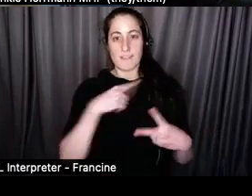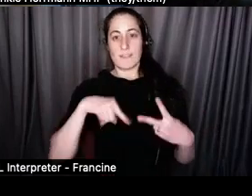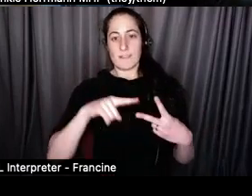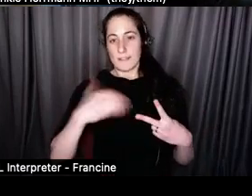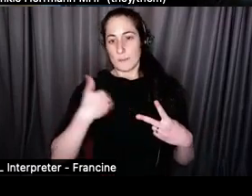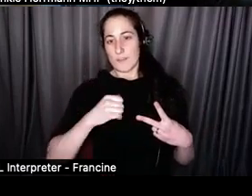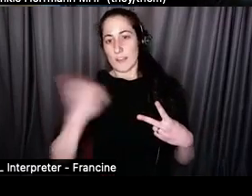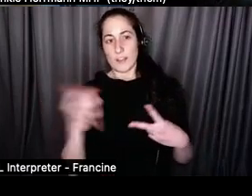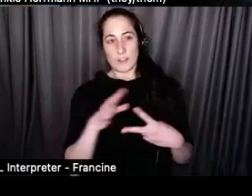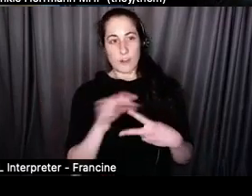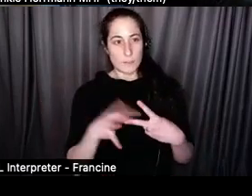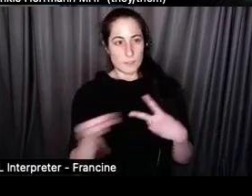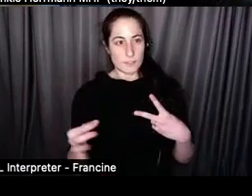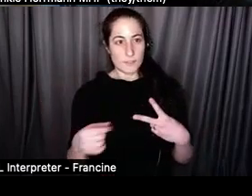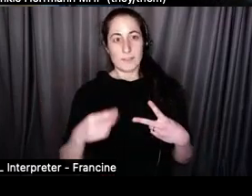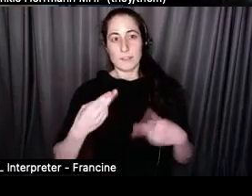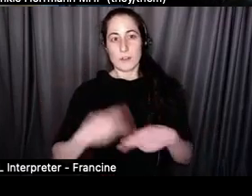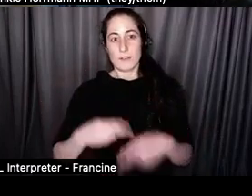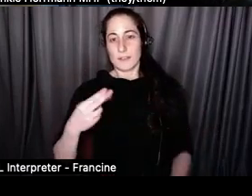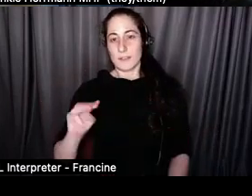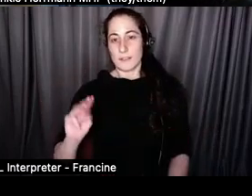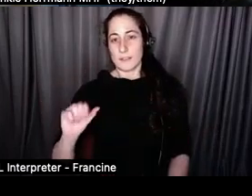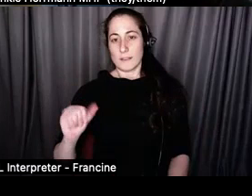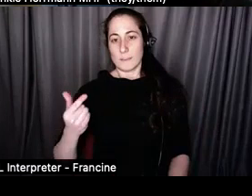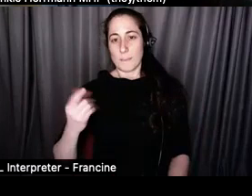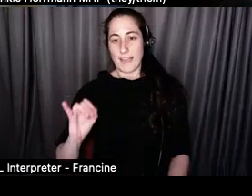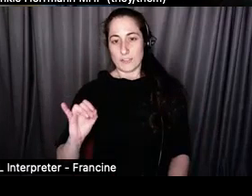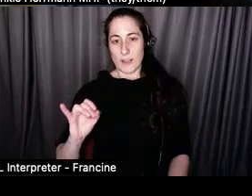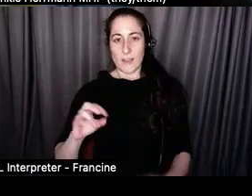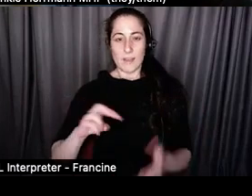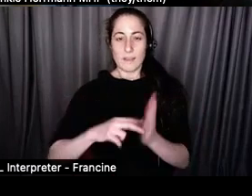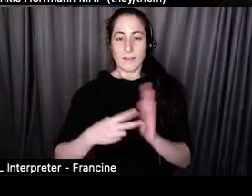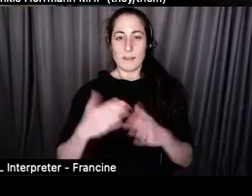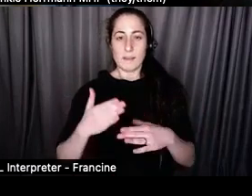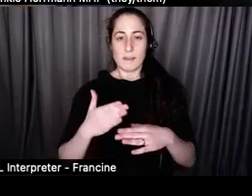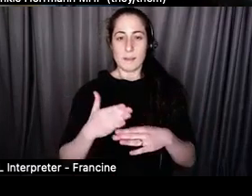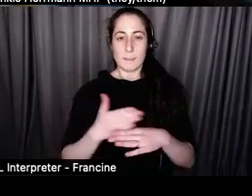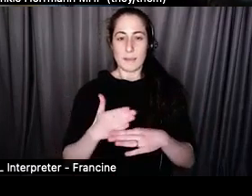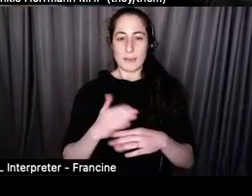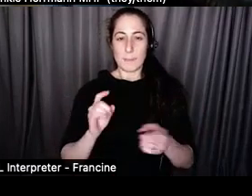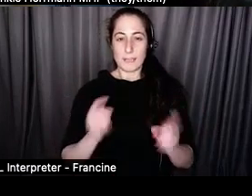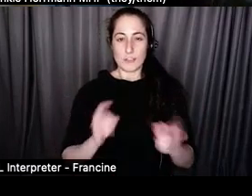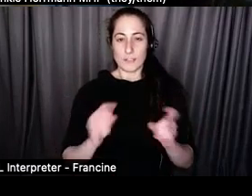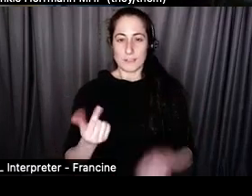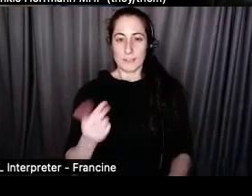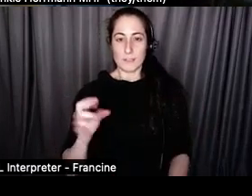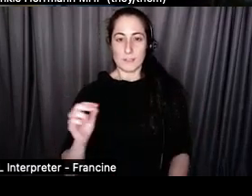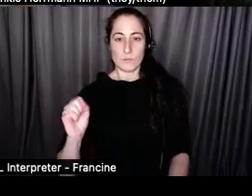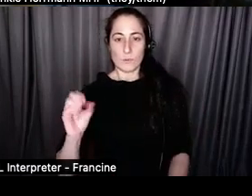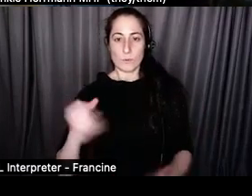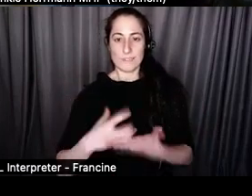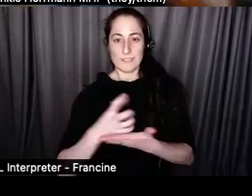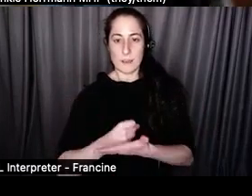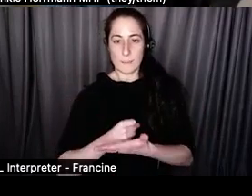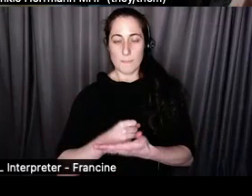called MAGI Medicaid, or that stands for median adjusted gross income.